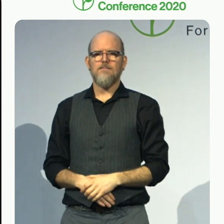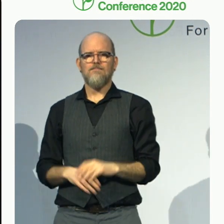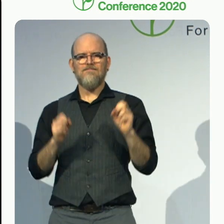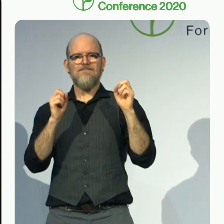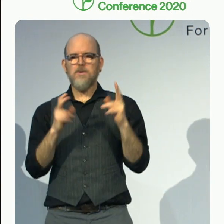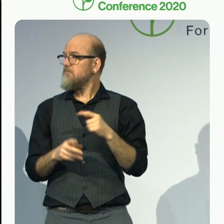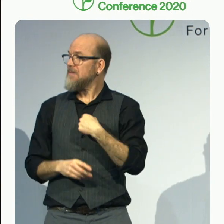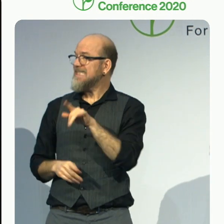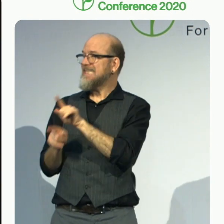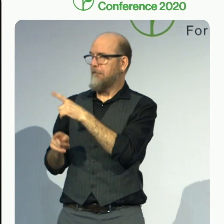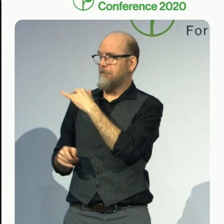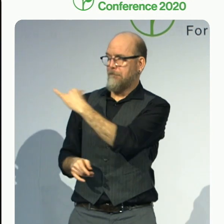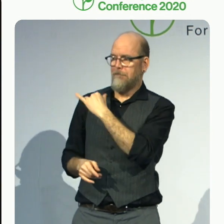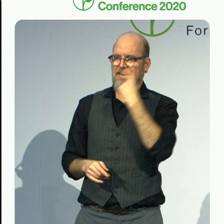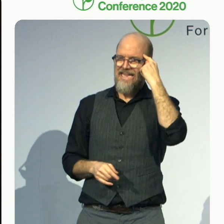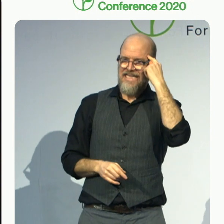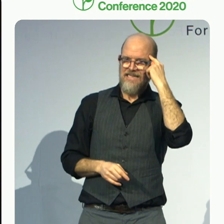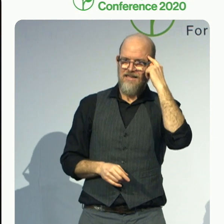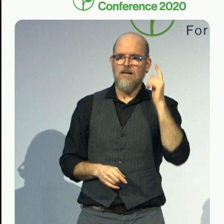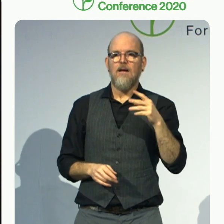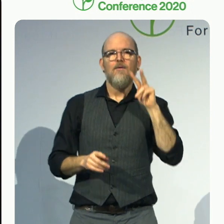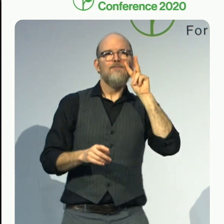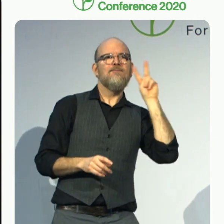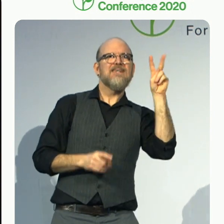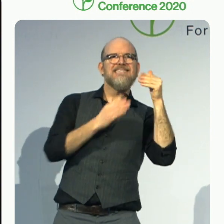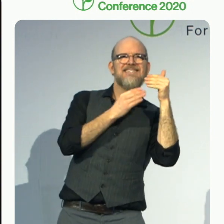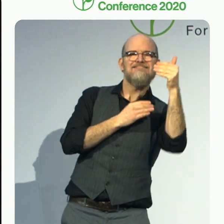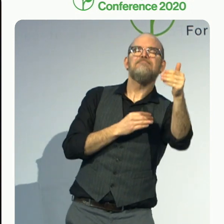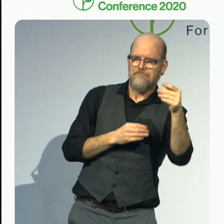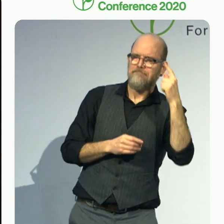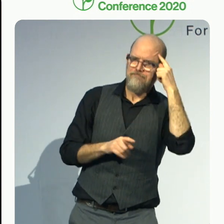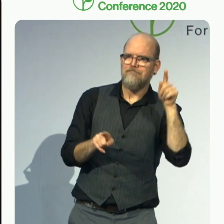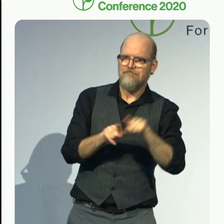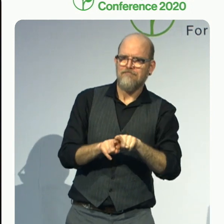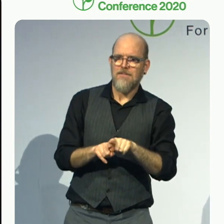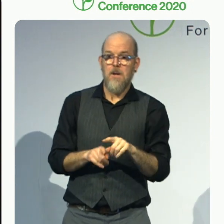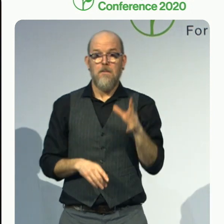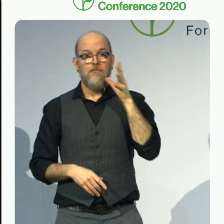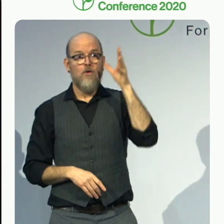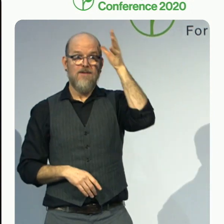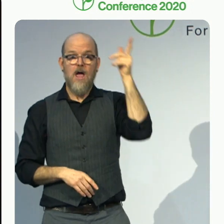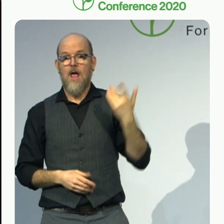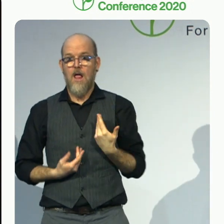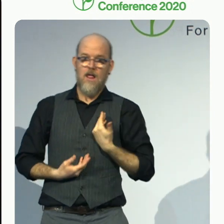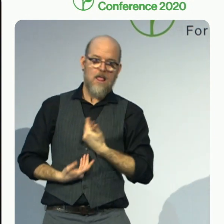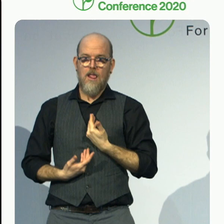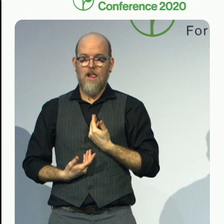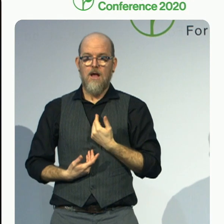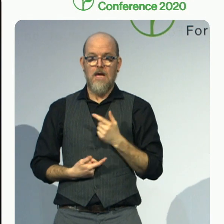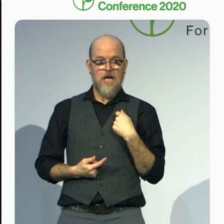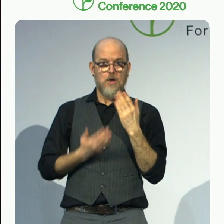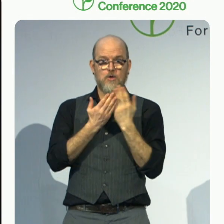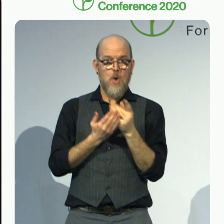the dilemma of parents to choose whether to go to the regular system or a special education system. It's just to create one